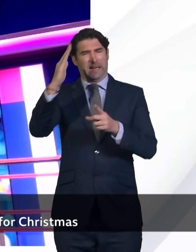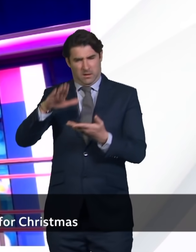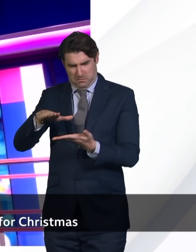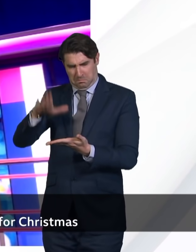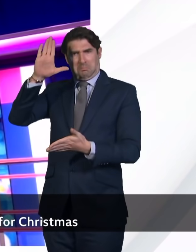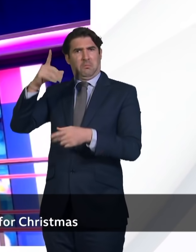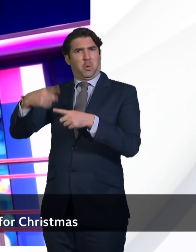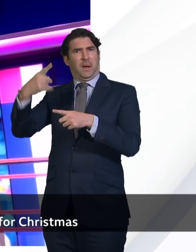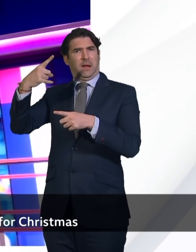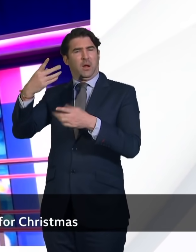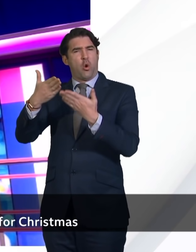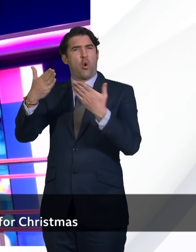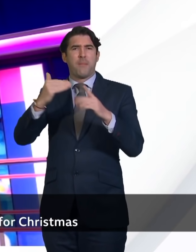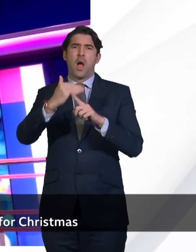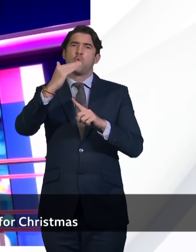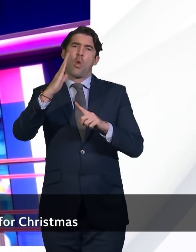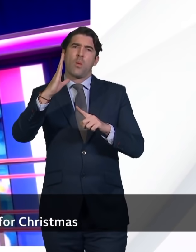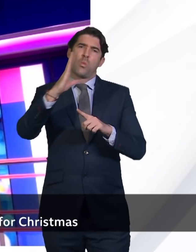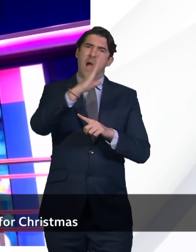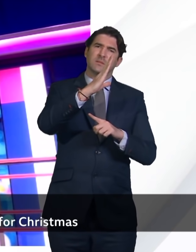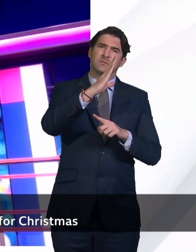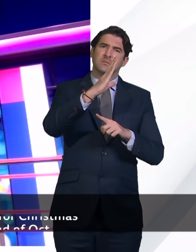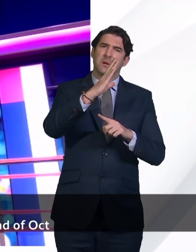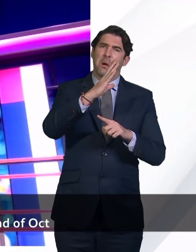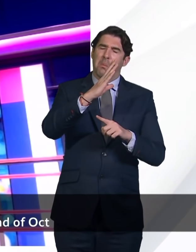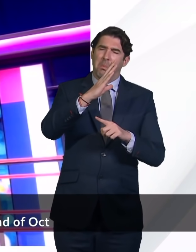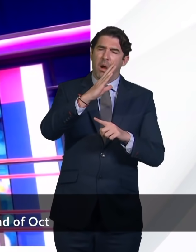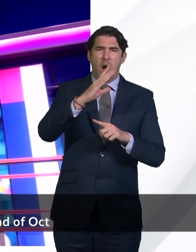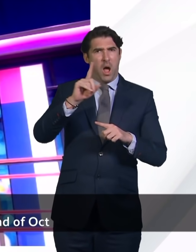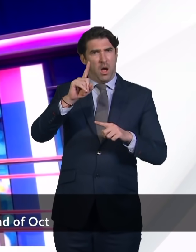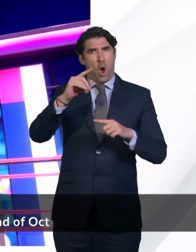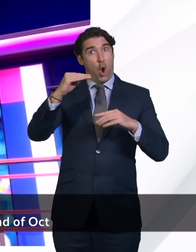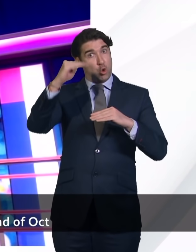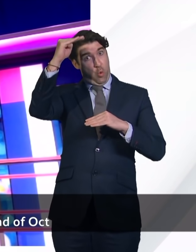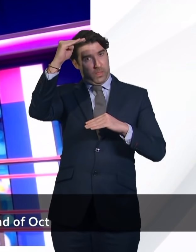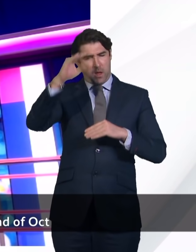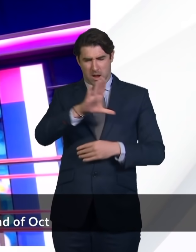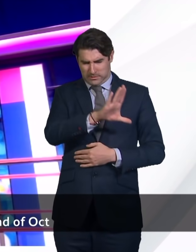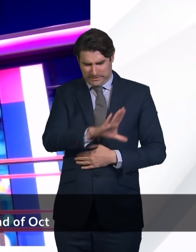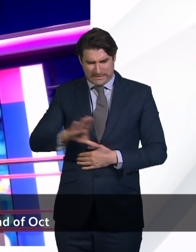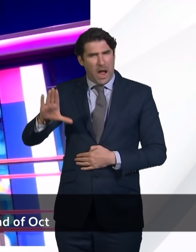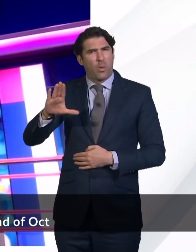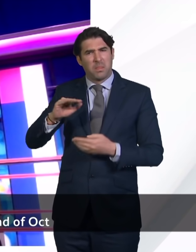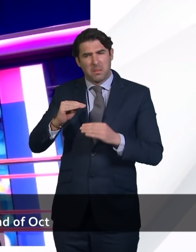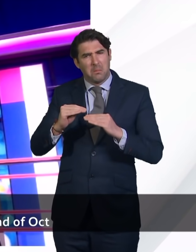this very big difference between the northern part of the country and the rest of the country? And then secondly,